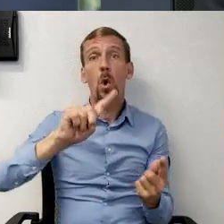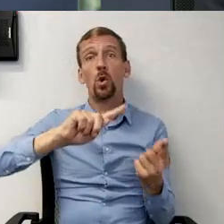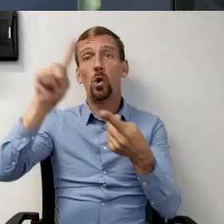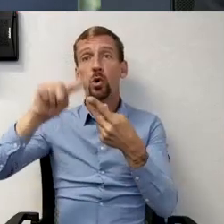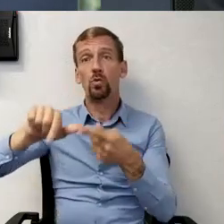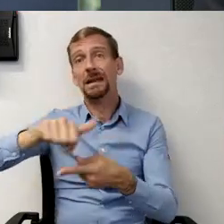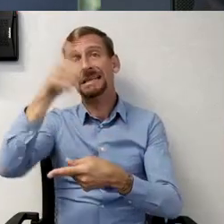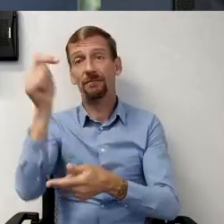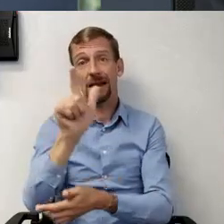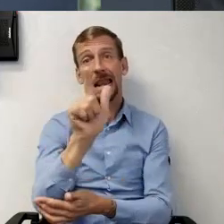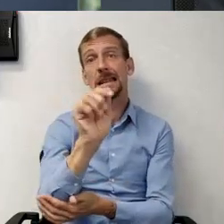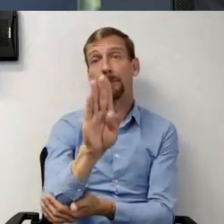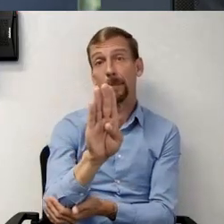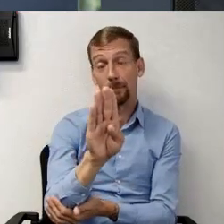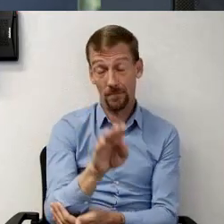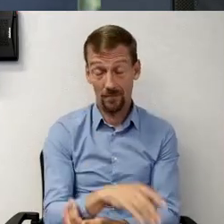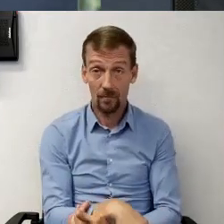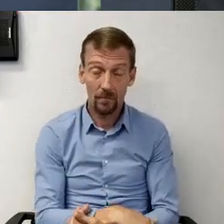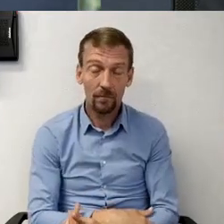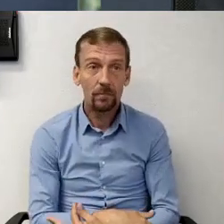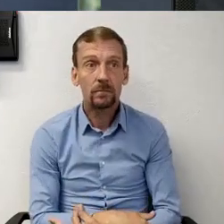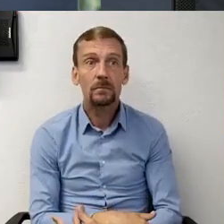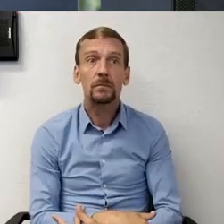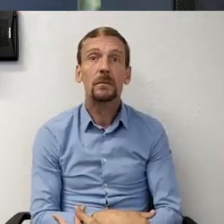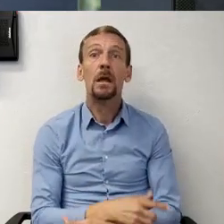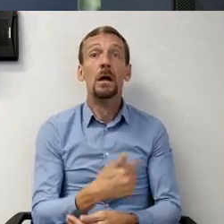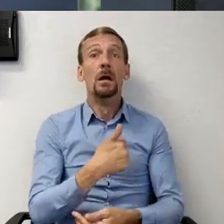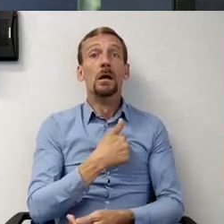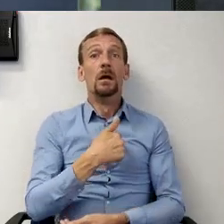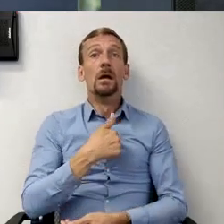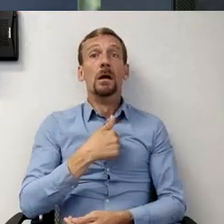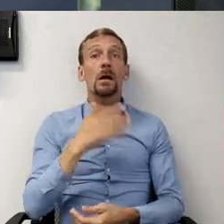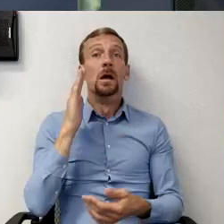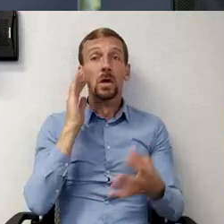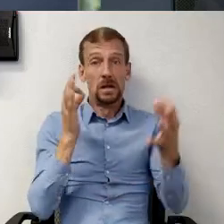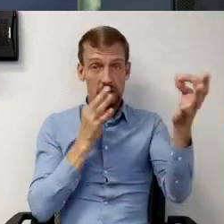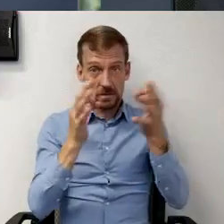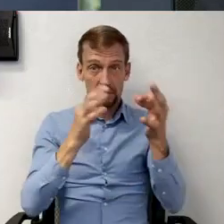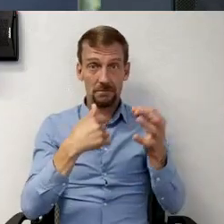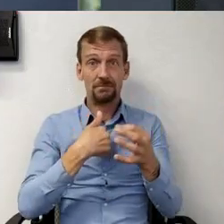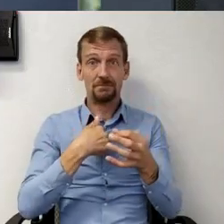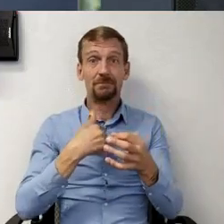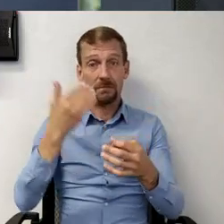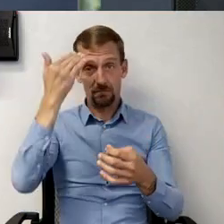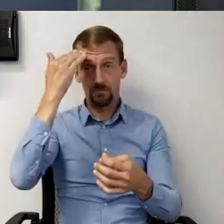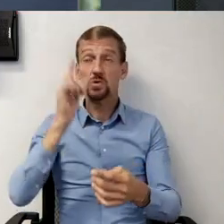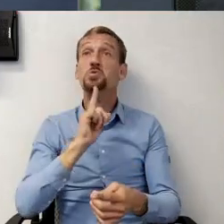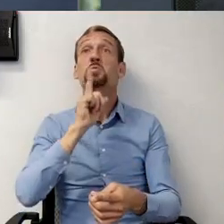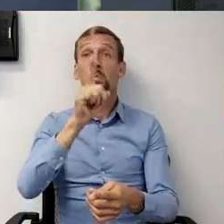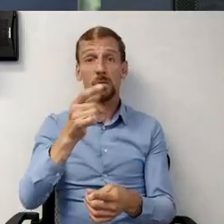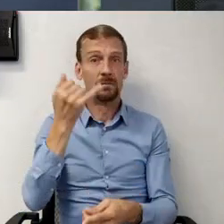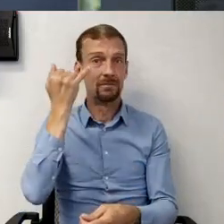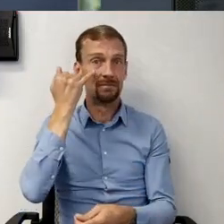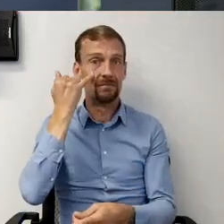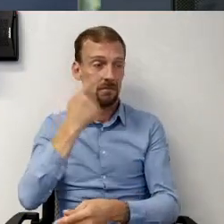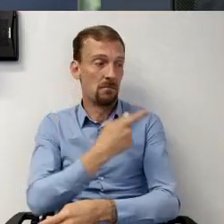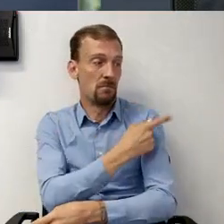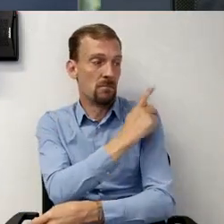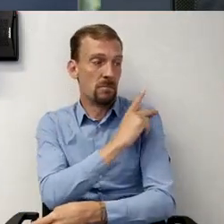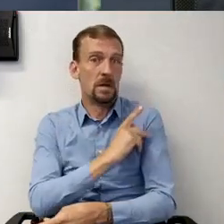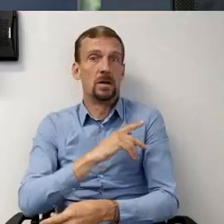lab. So I will tell you with certainty that any patient that comes to